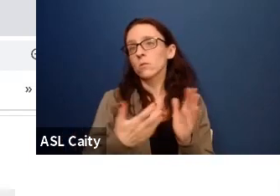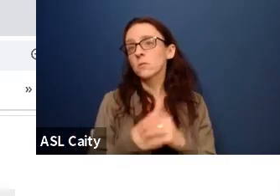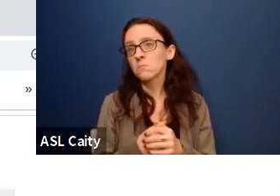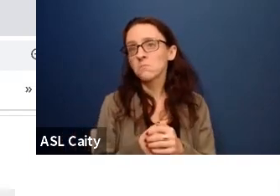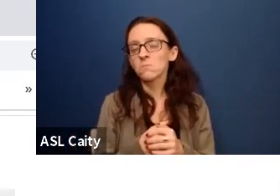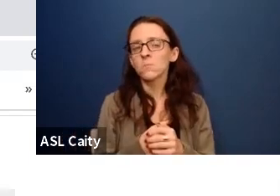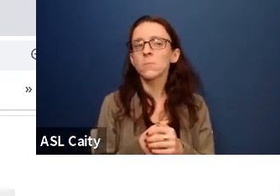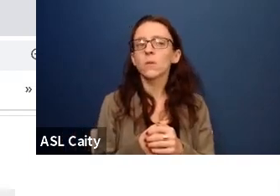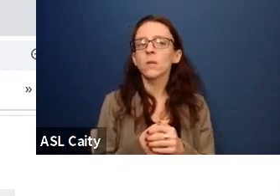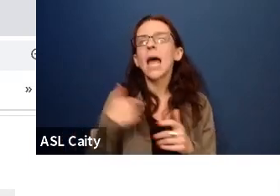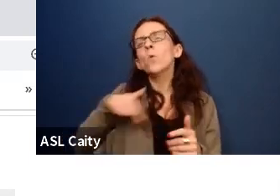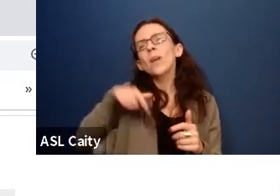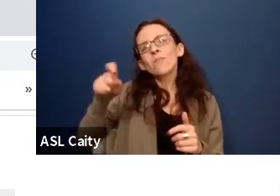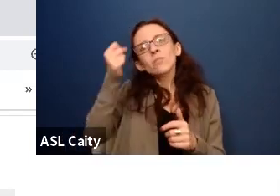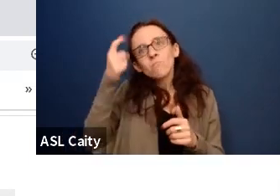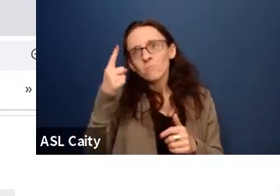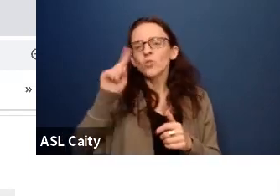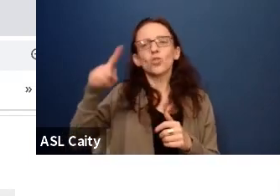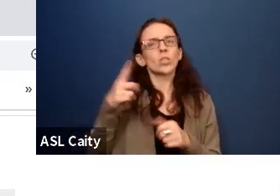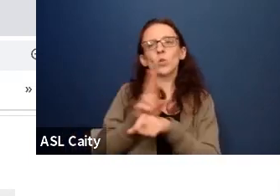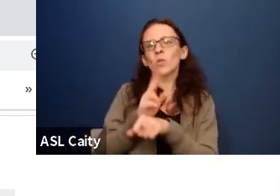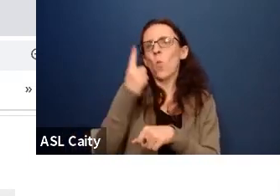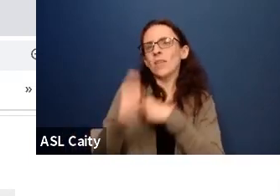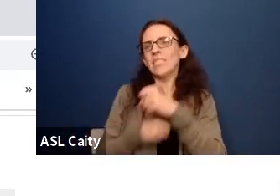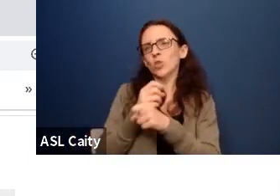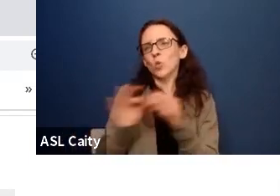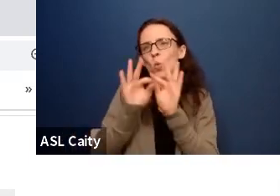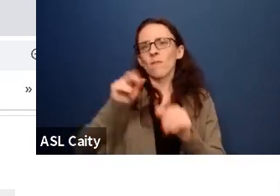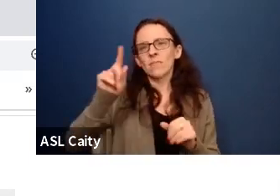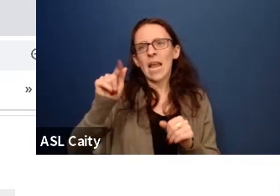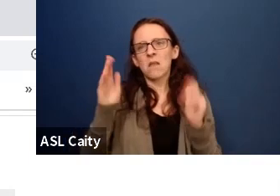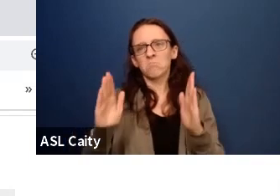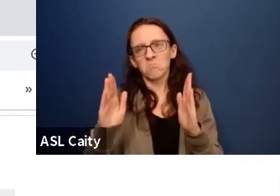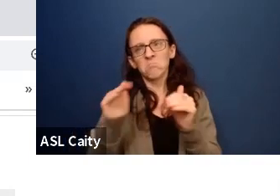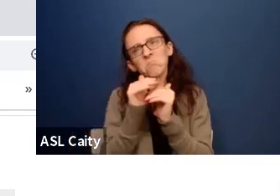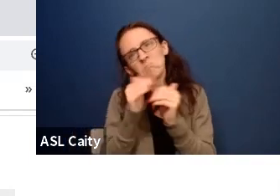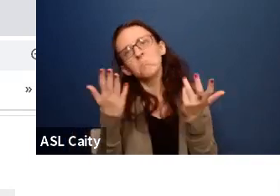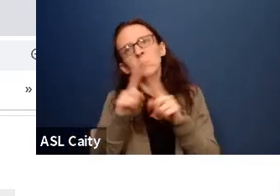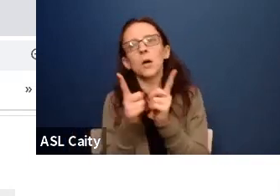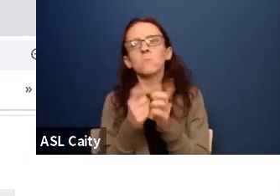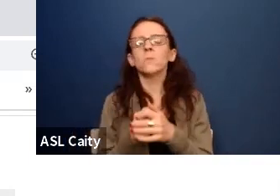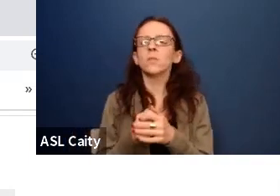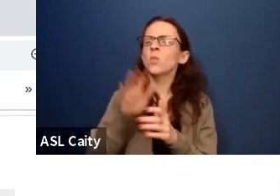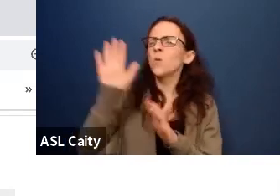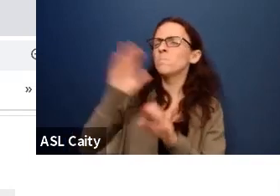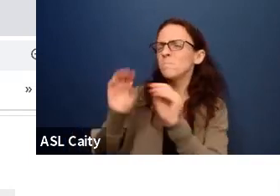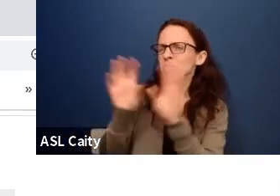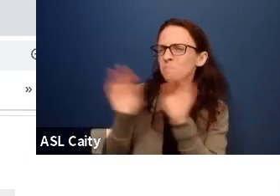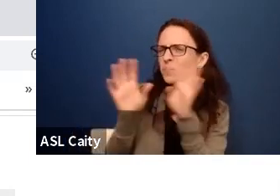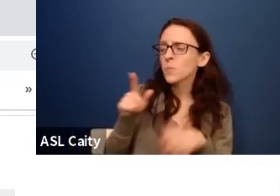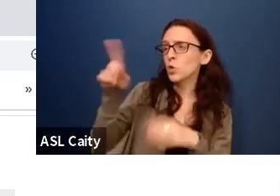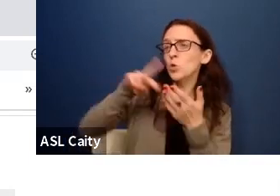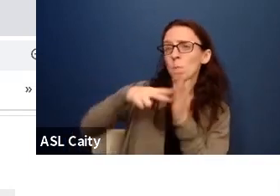knowing that it's only 1 year's worth of data. Mr. Kreger, can I clarify what, are you referring to the